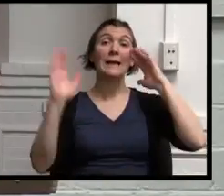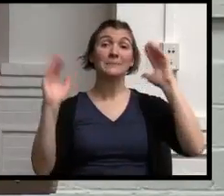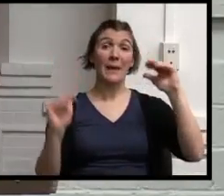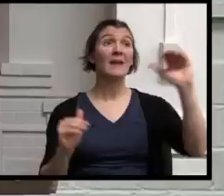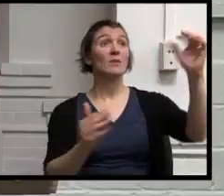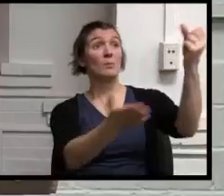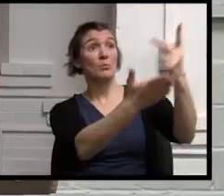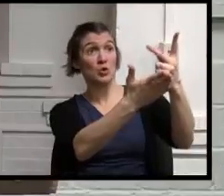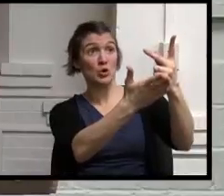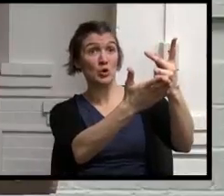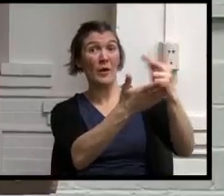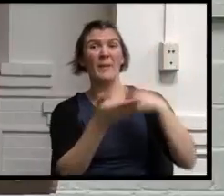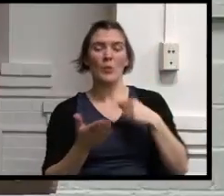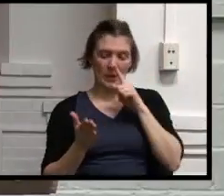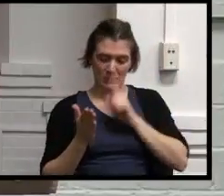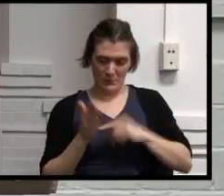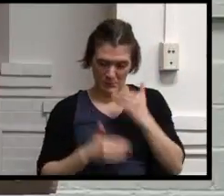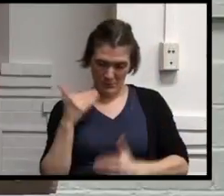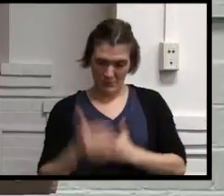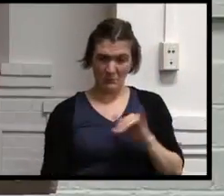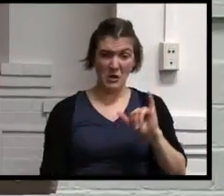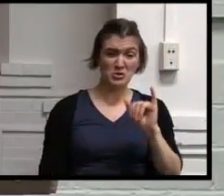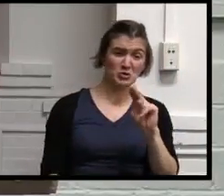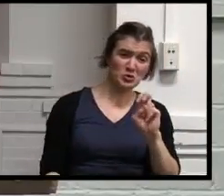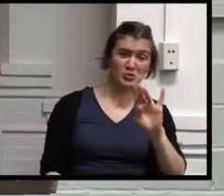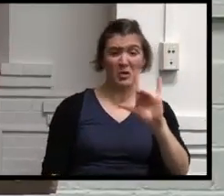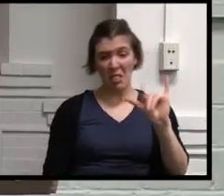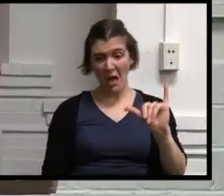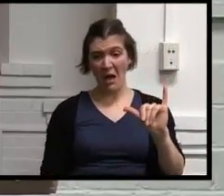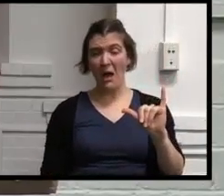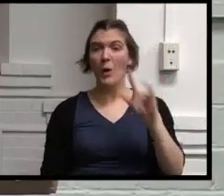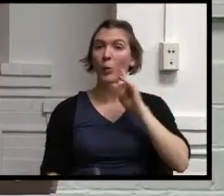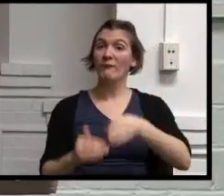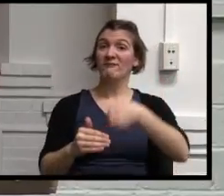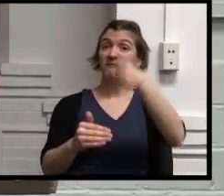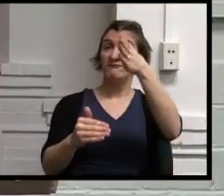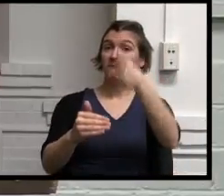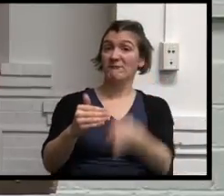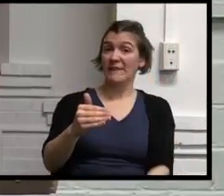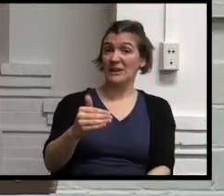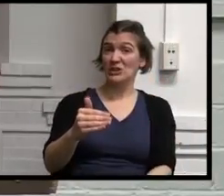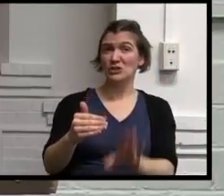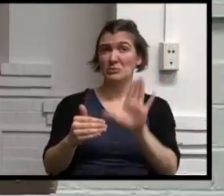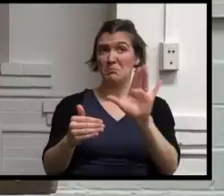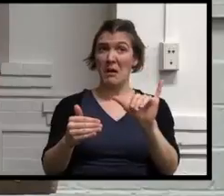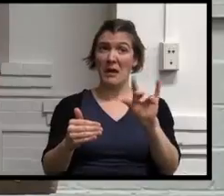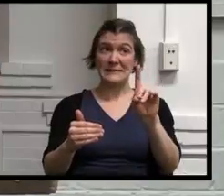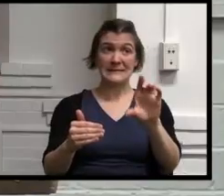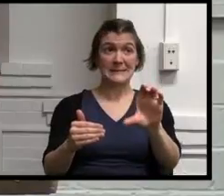start happening in the late June, early July timeframe and be completed by the end of the